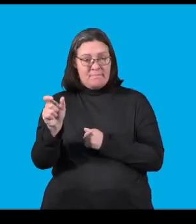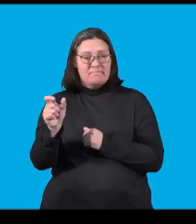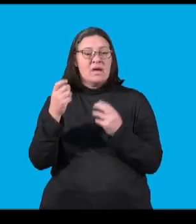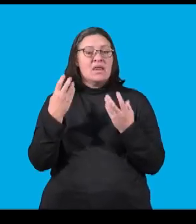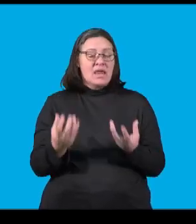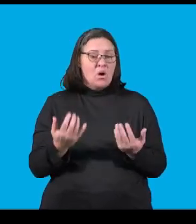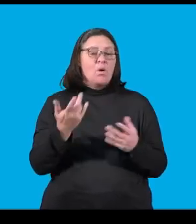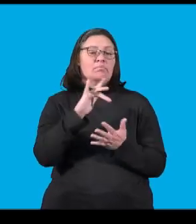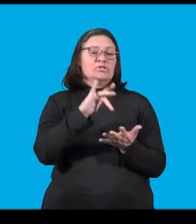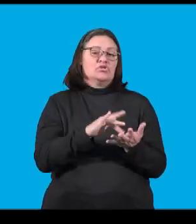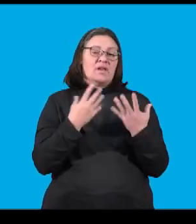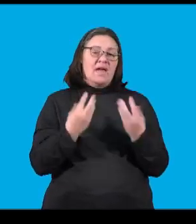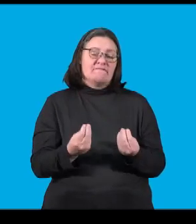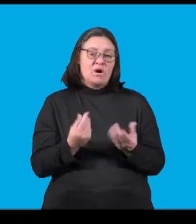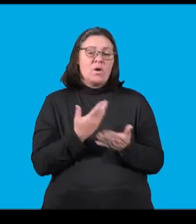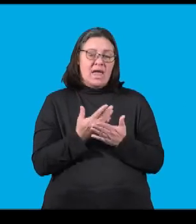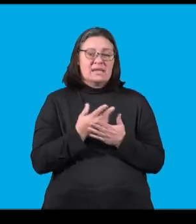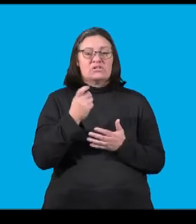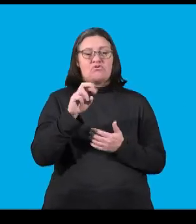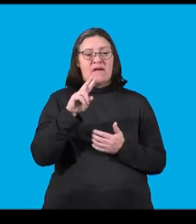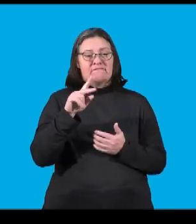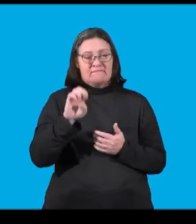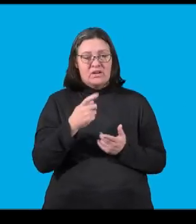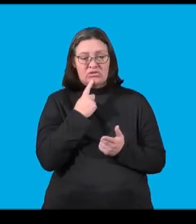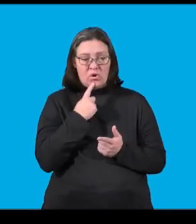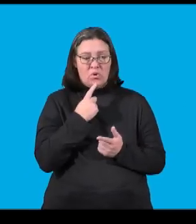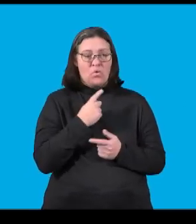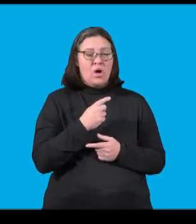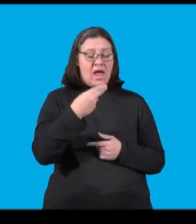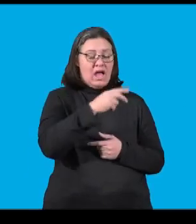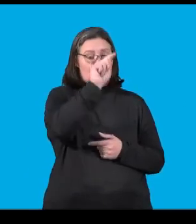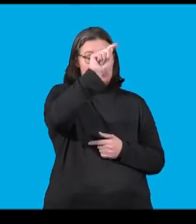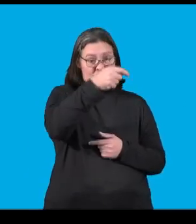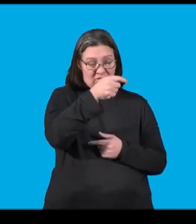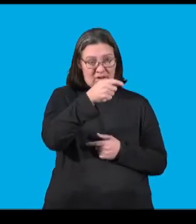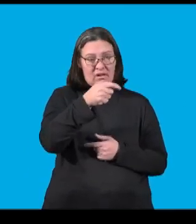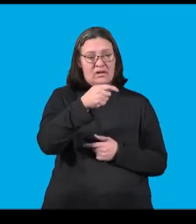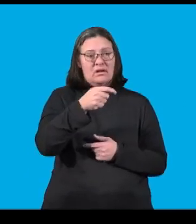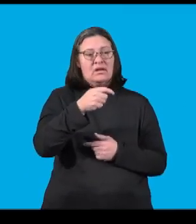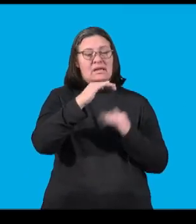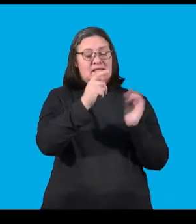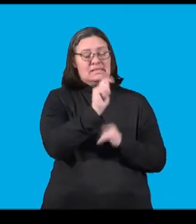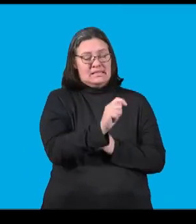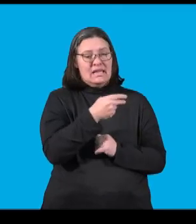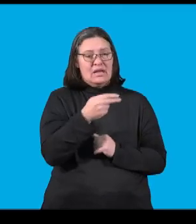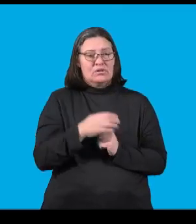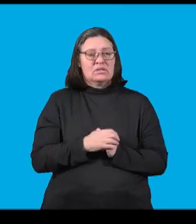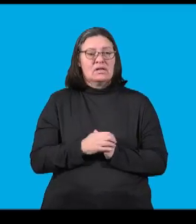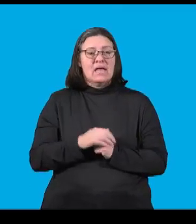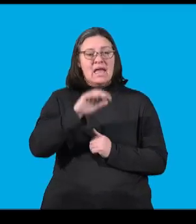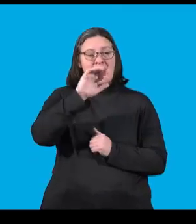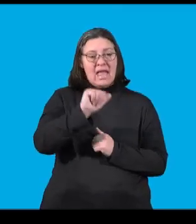terms, we are now in the position where we can derive. So we say the derivative now is going to